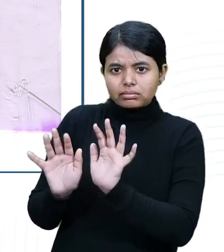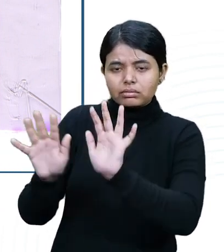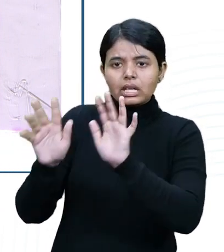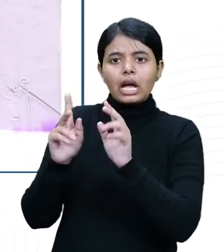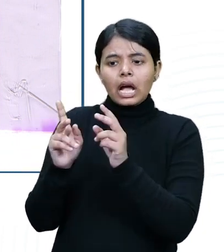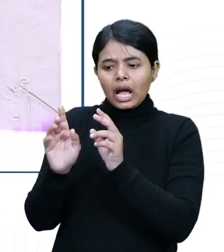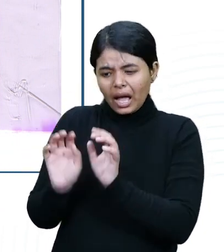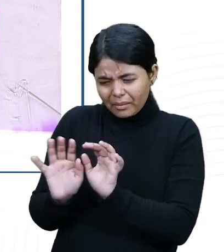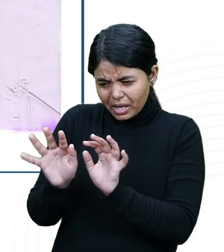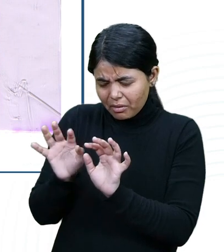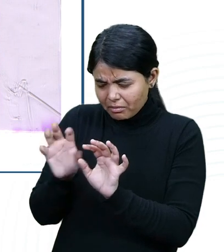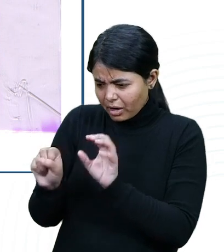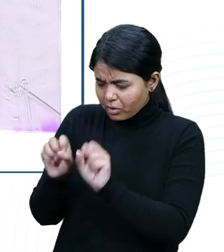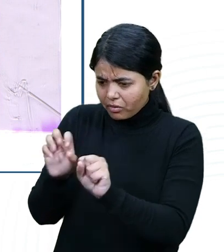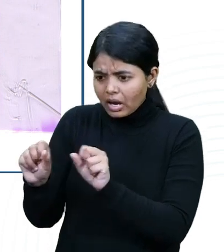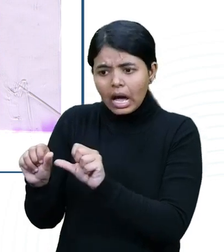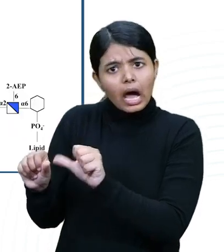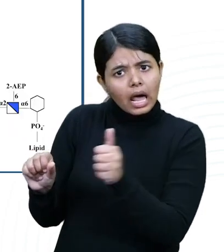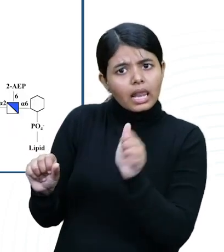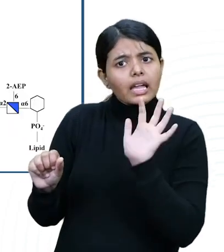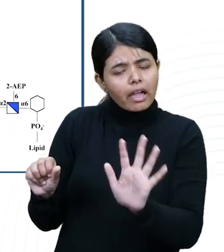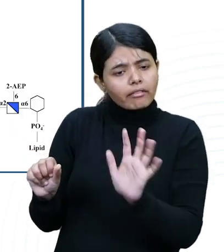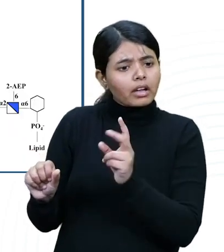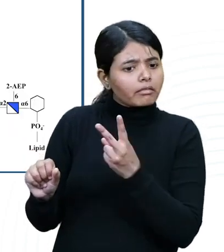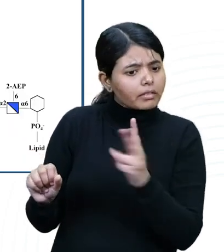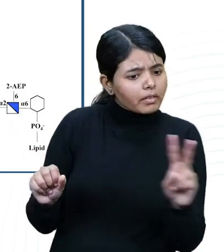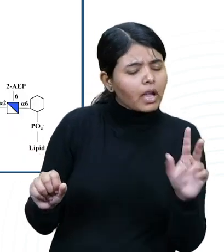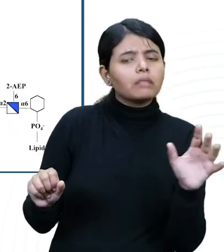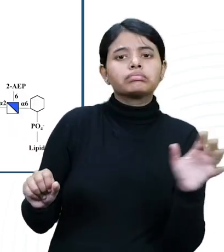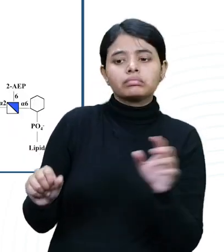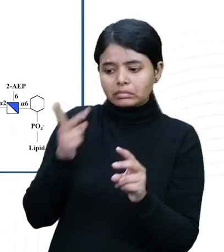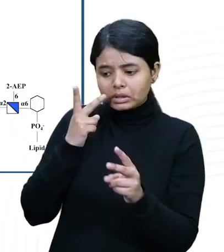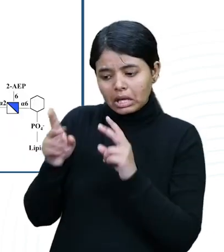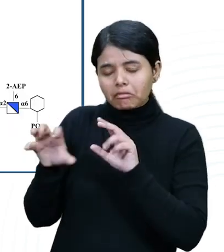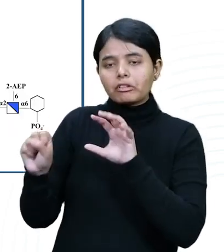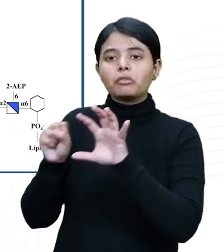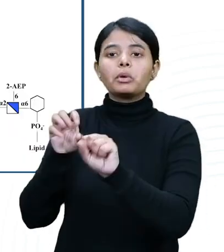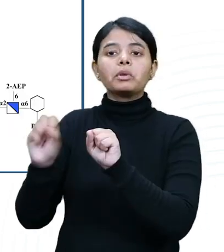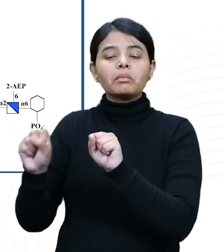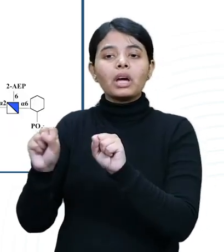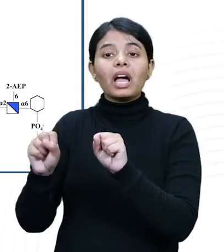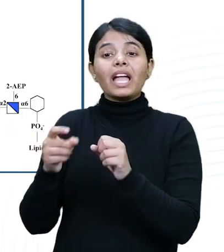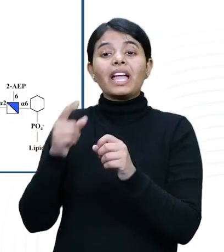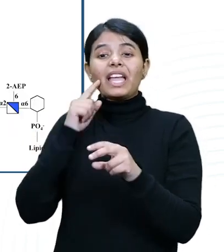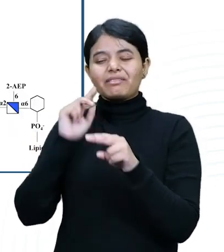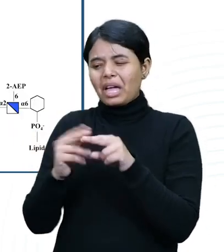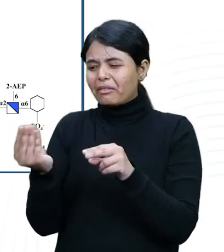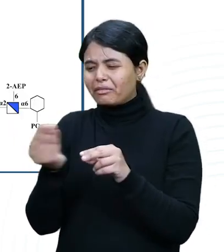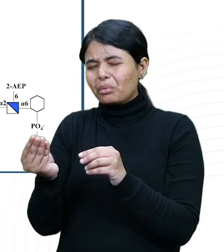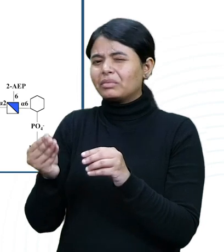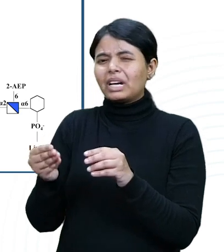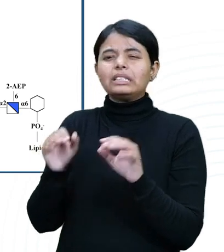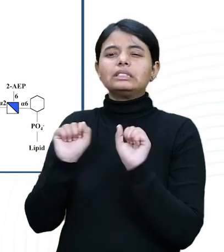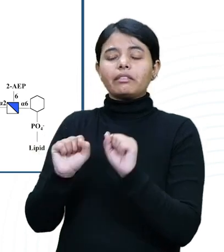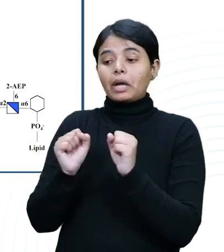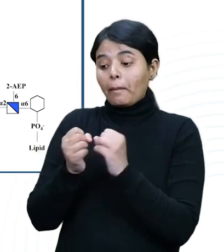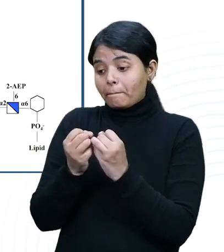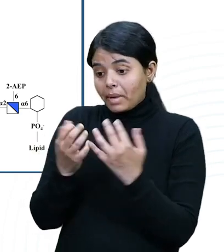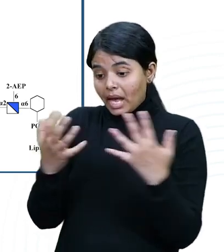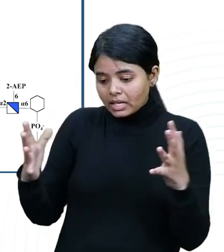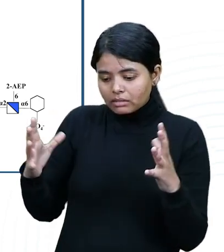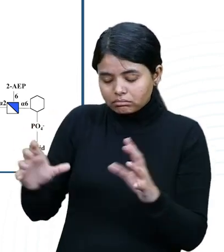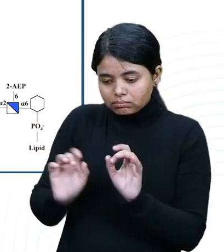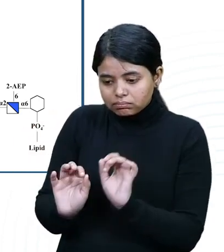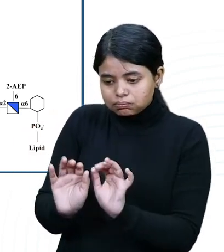further permethylate the glycans, and then I analyze them with electrospray mass spec. And in the MS1, we get